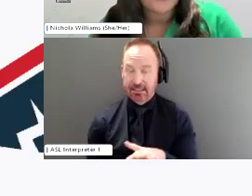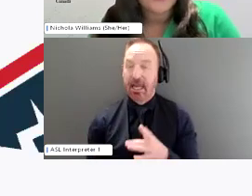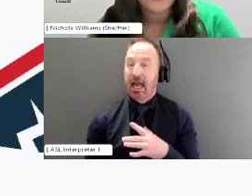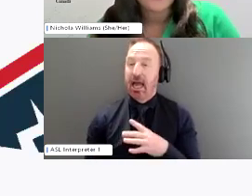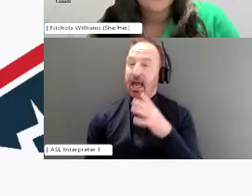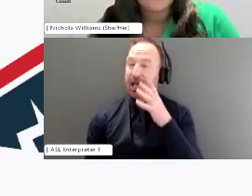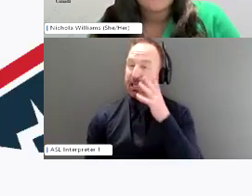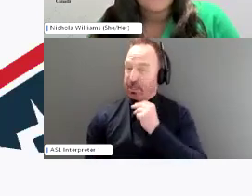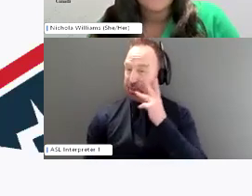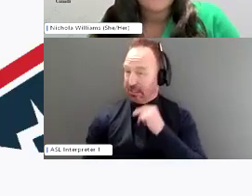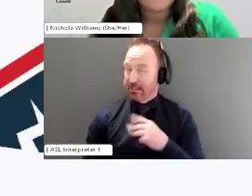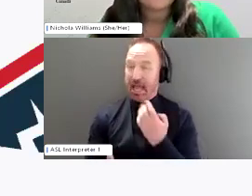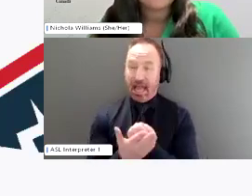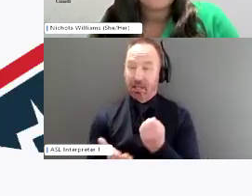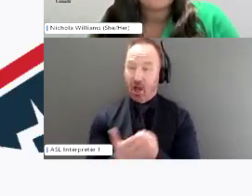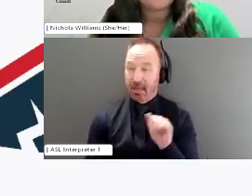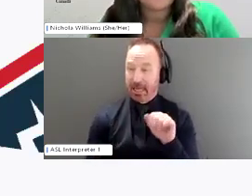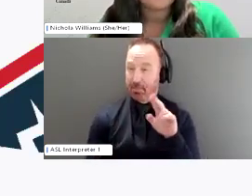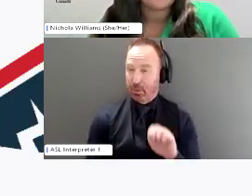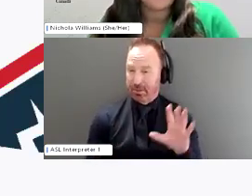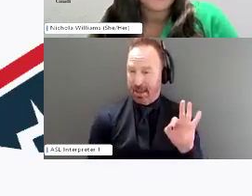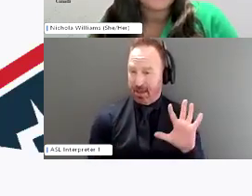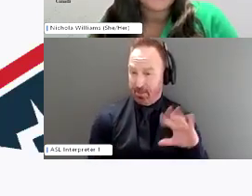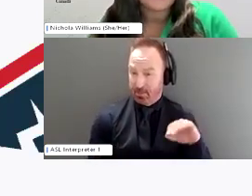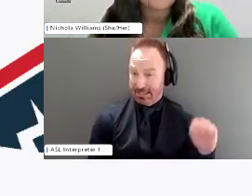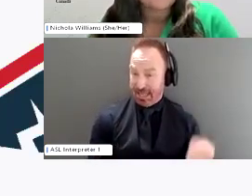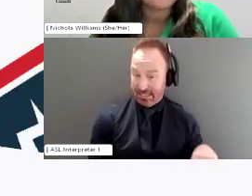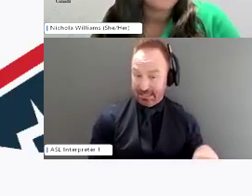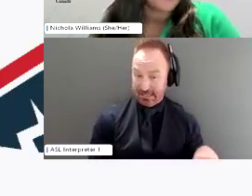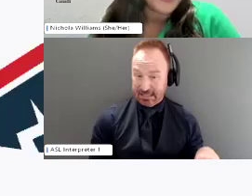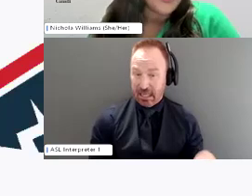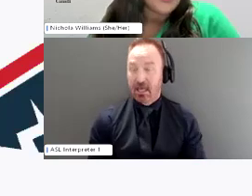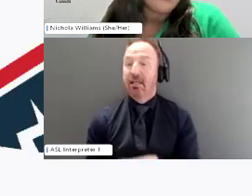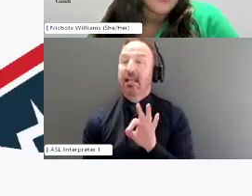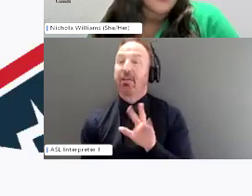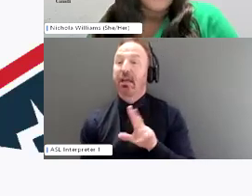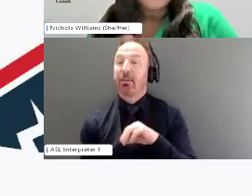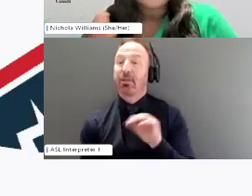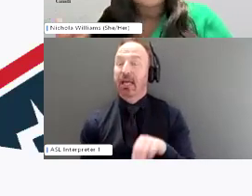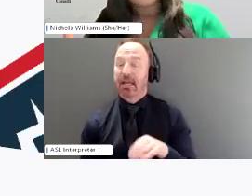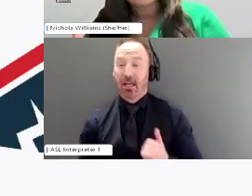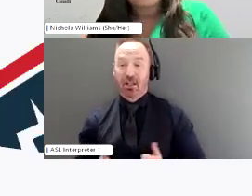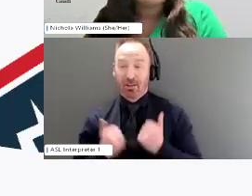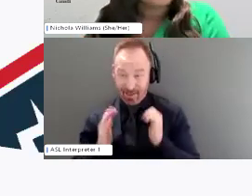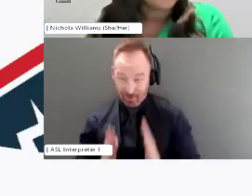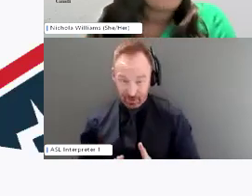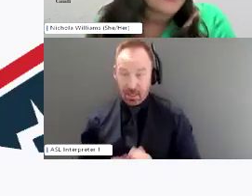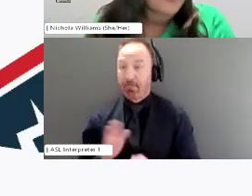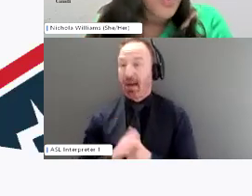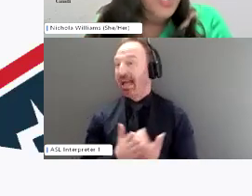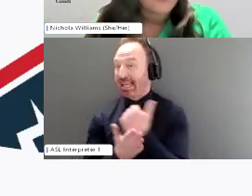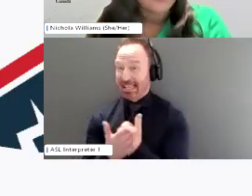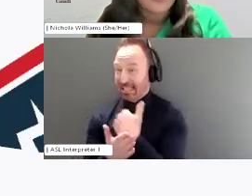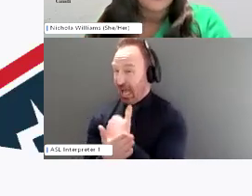Ottawa research, 93% of survivors said that they were denied access to their own income, whether that's from wages or